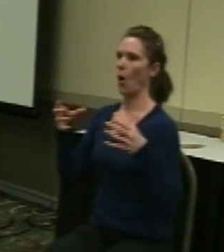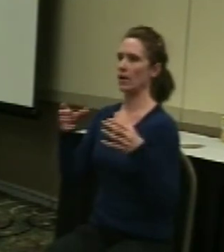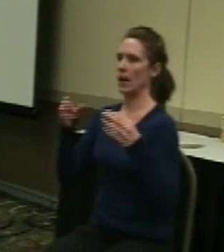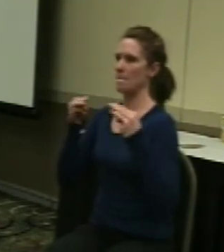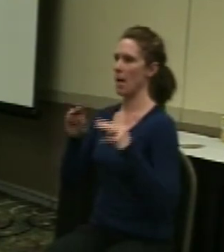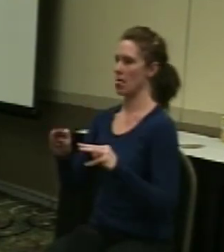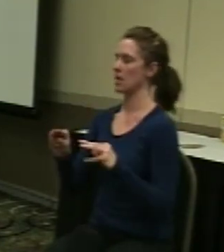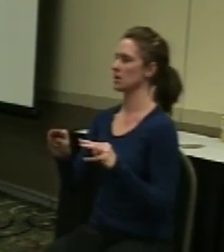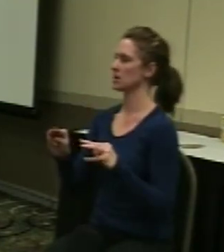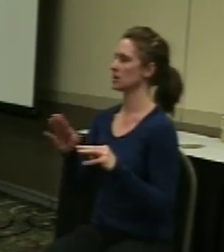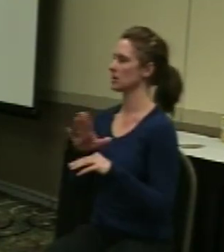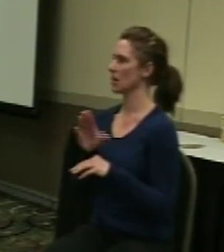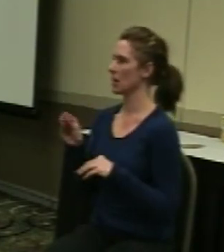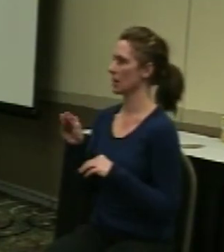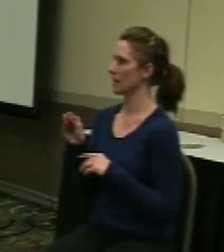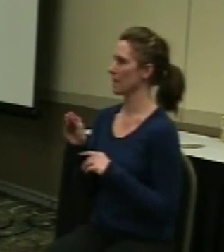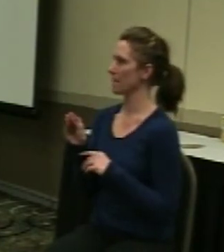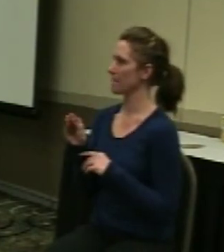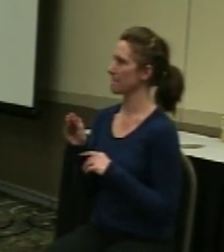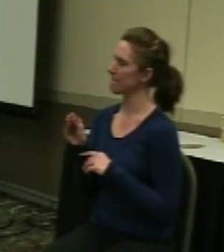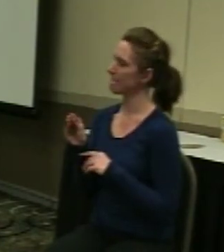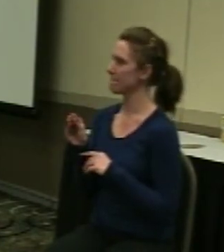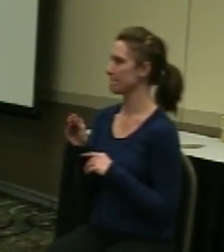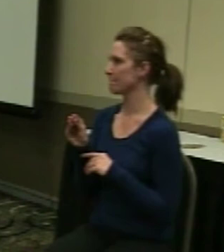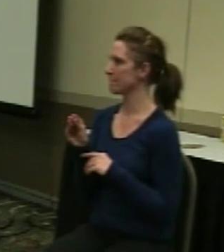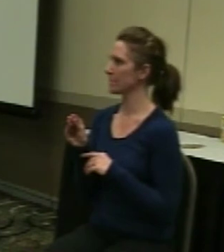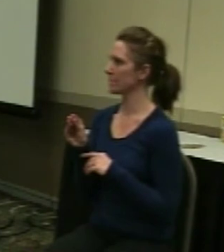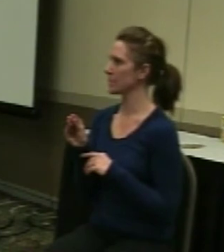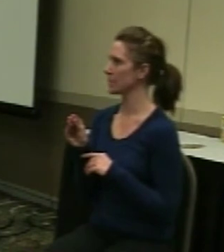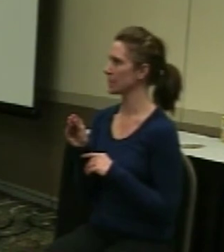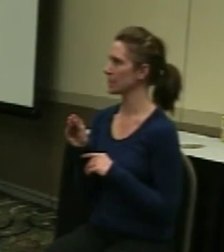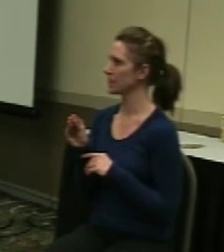and, oh, am I going backwards? I am, I think, yes, sorry.